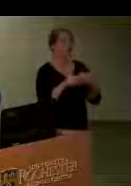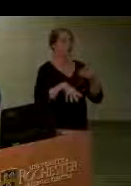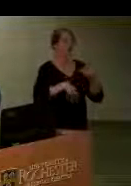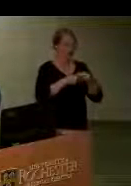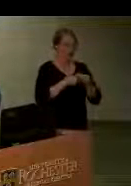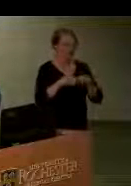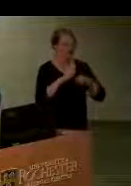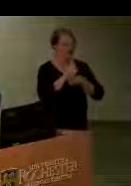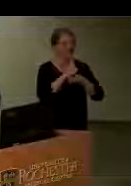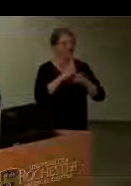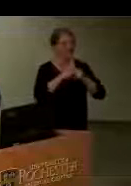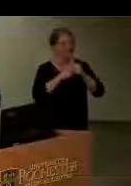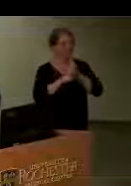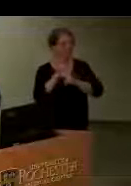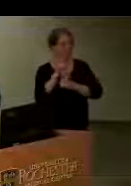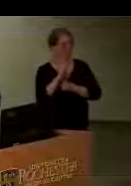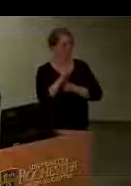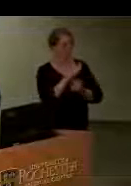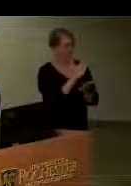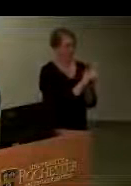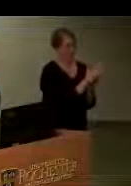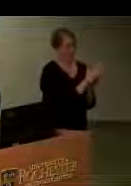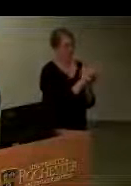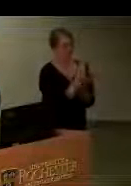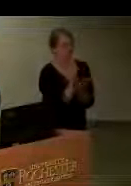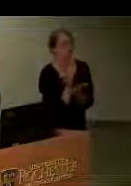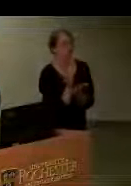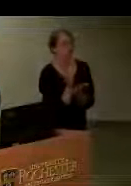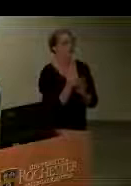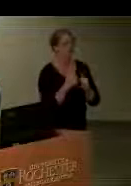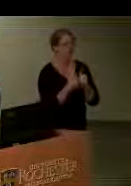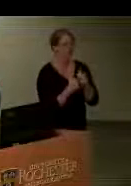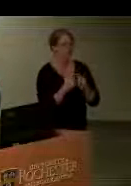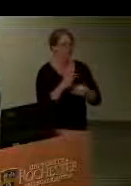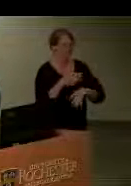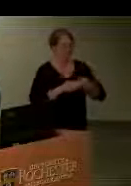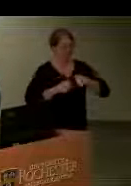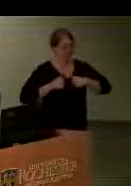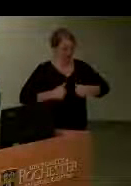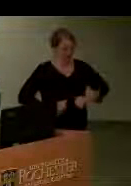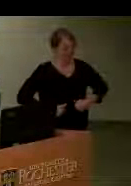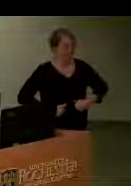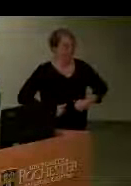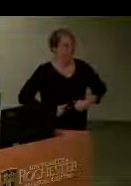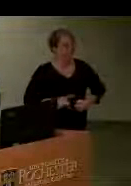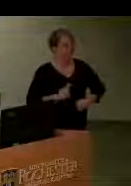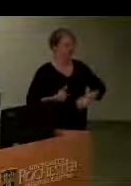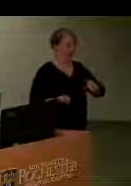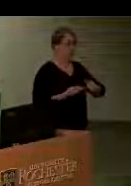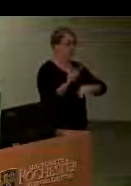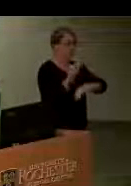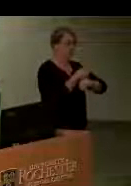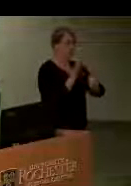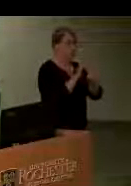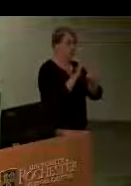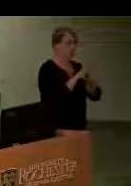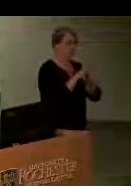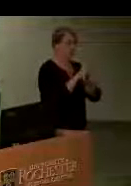in the structure lab. And we call it structure instead of anatomy, because on day one of medical school, we'd